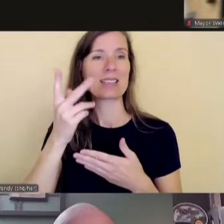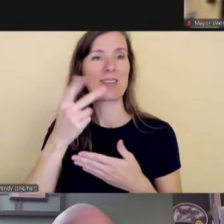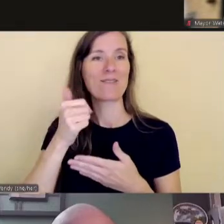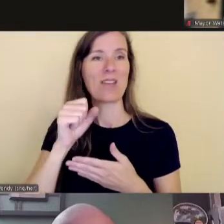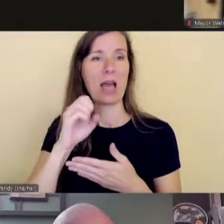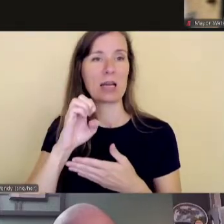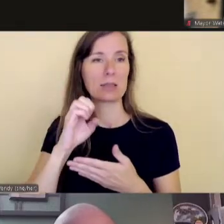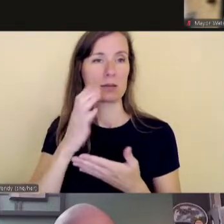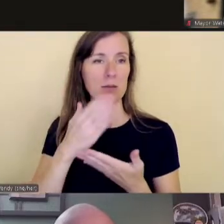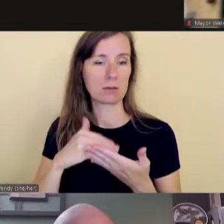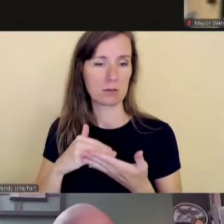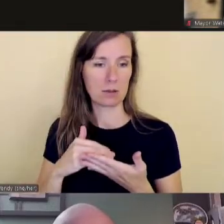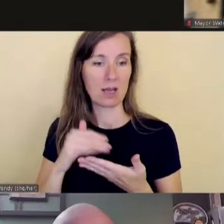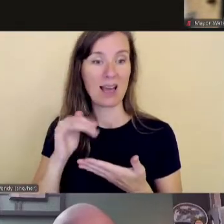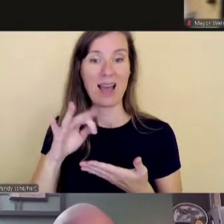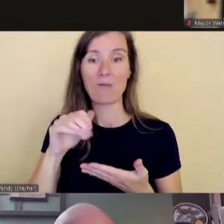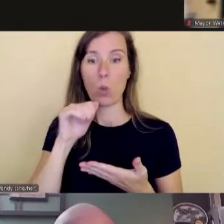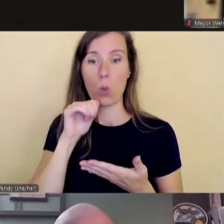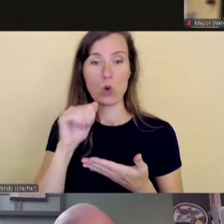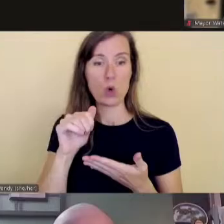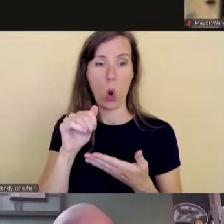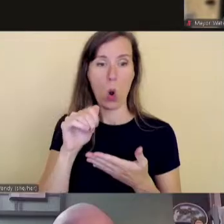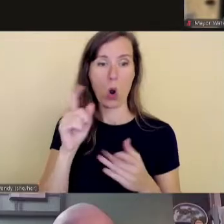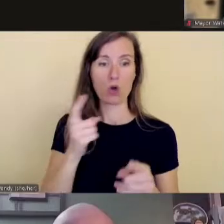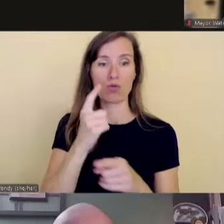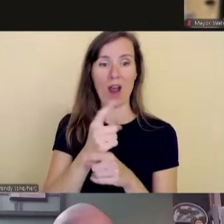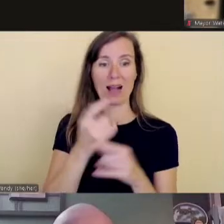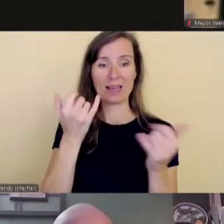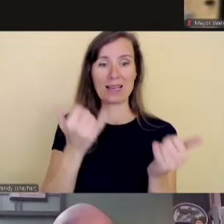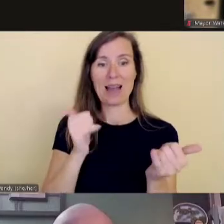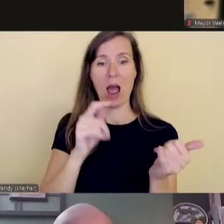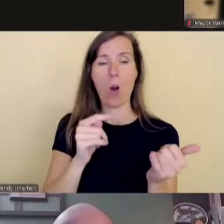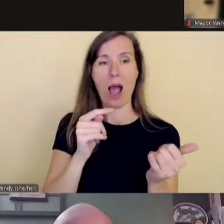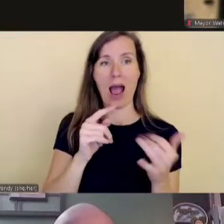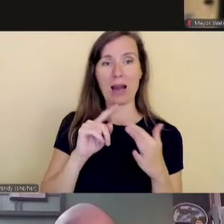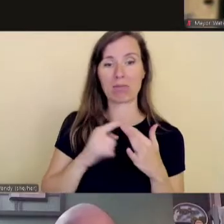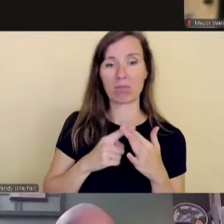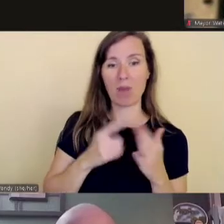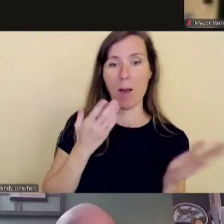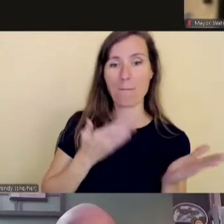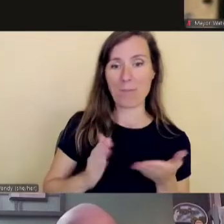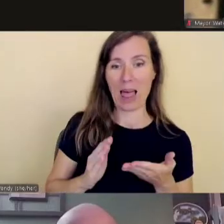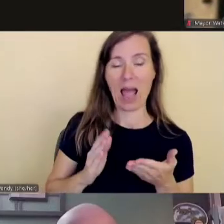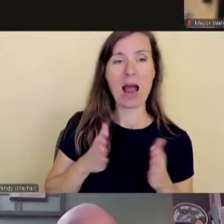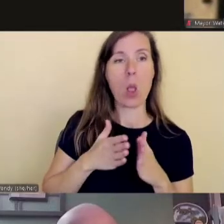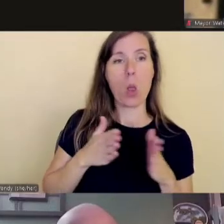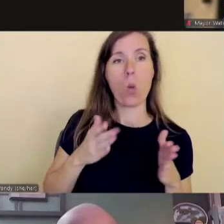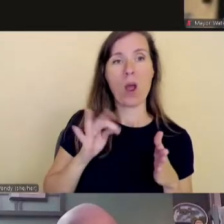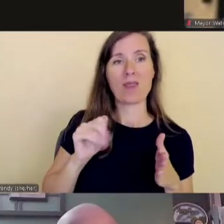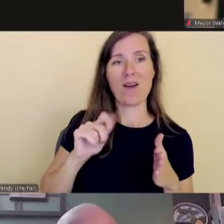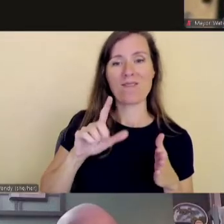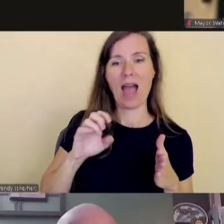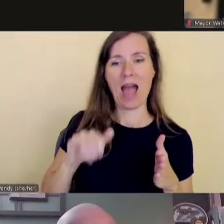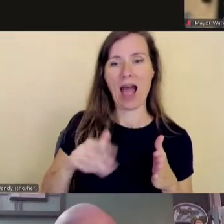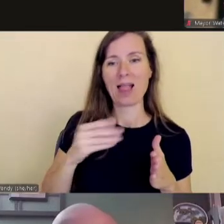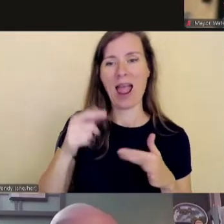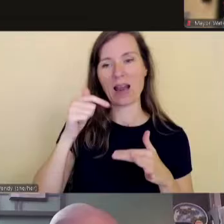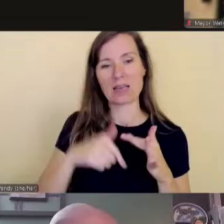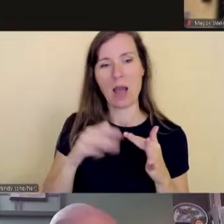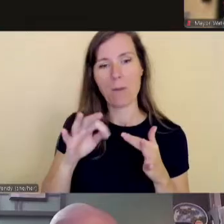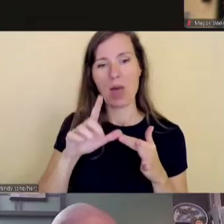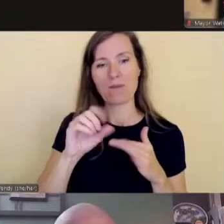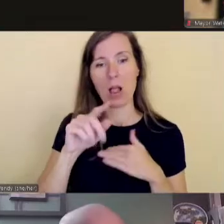now at the preliminary plan phase, the width of the alley and the depth of the lot, which is informed by